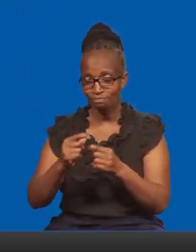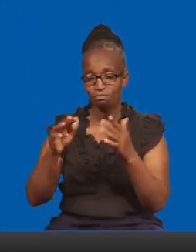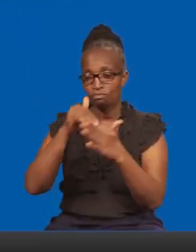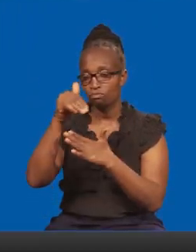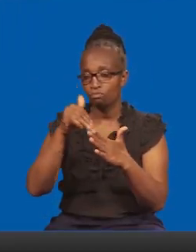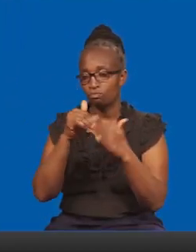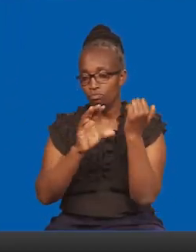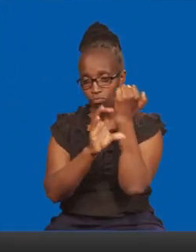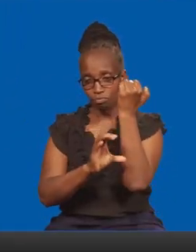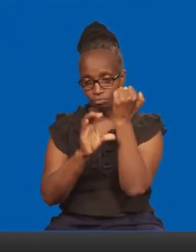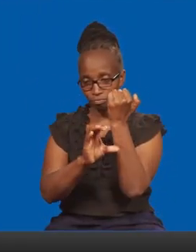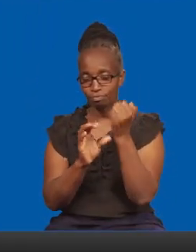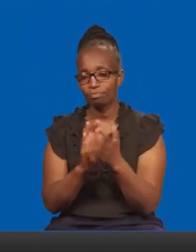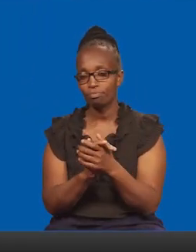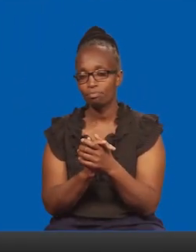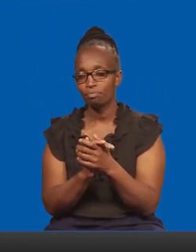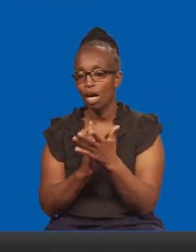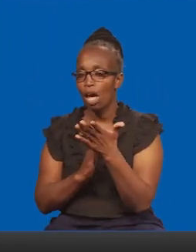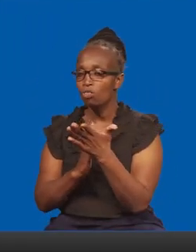facilitate trade between all our countries.